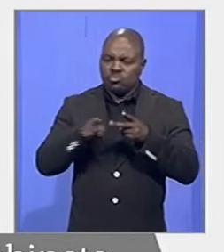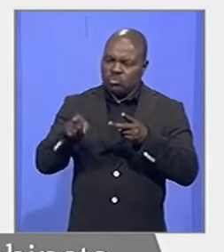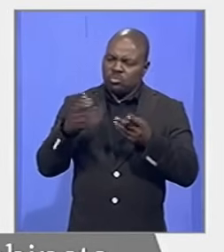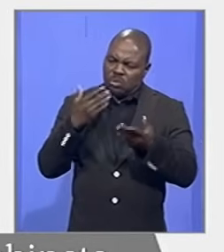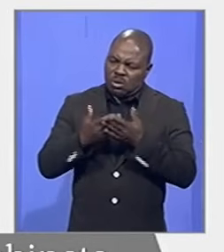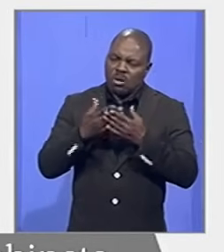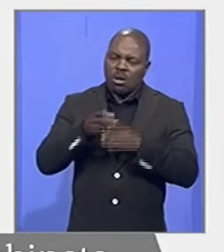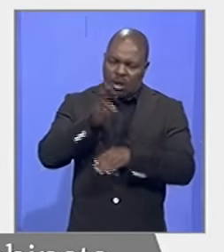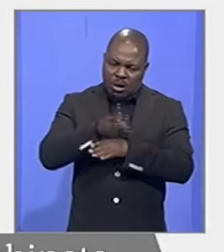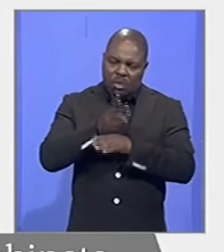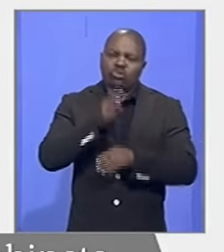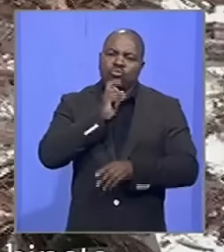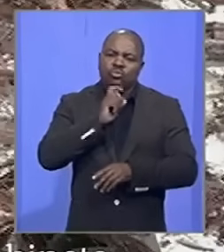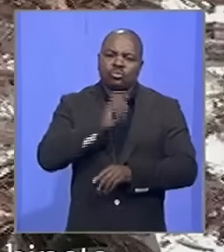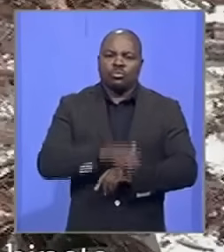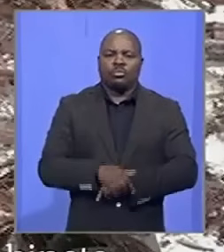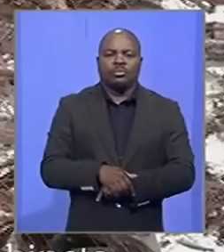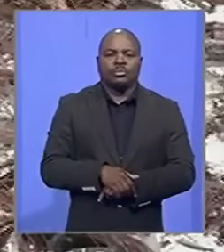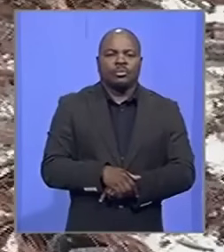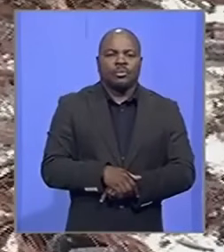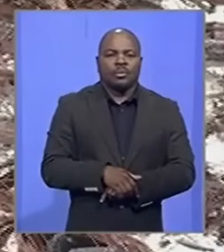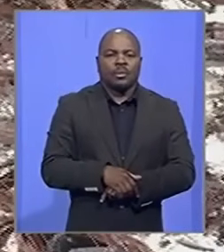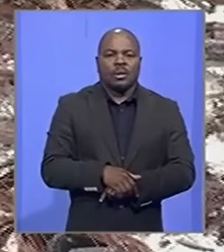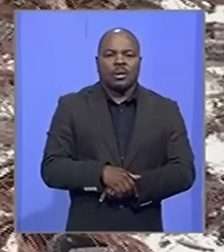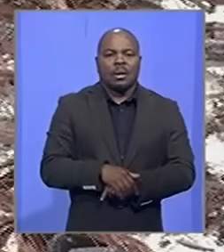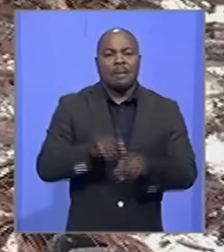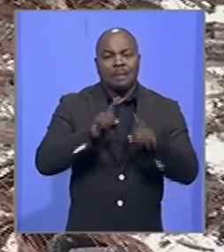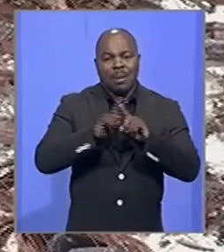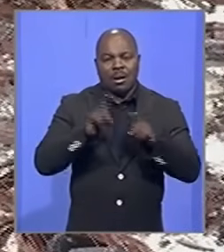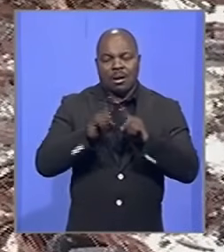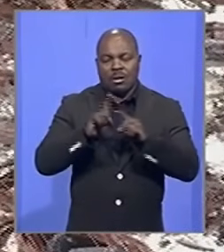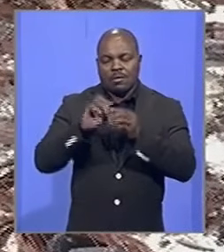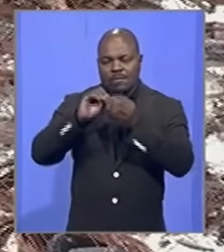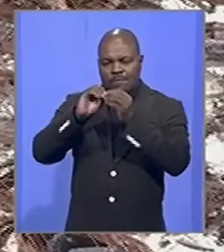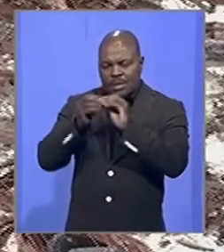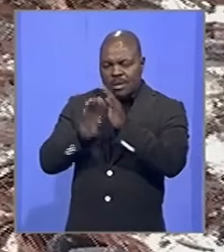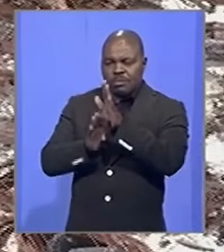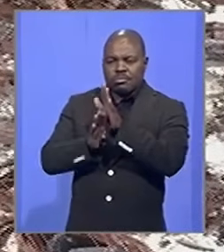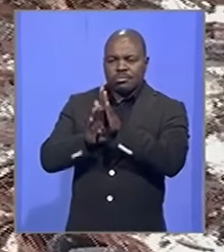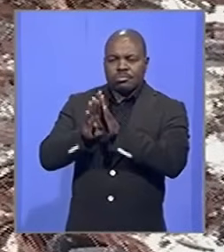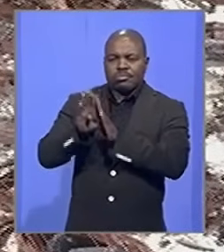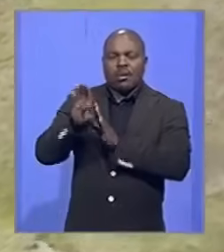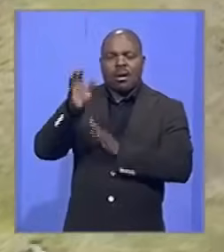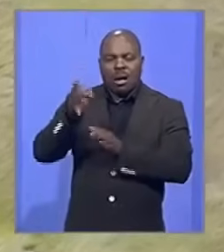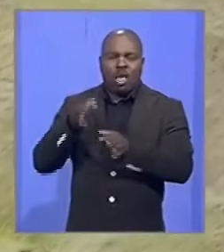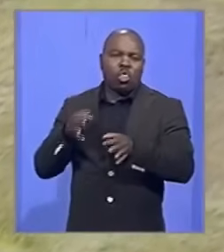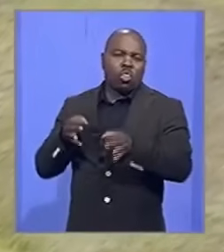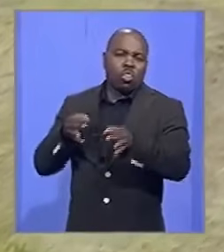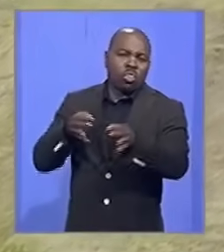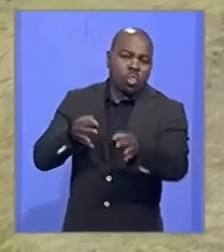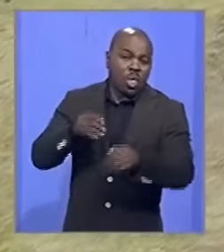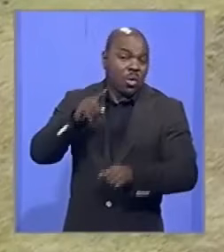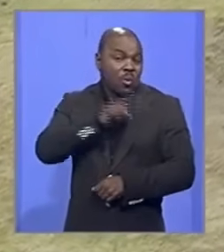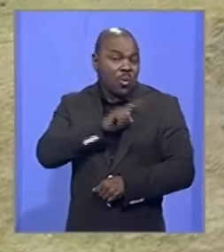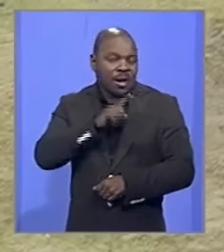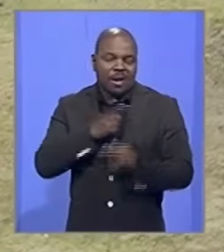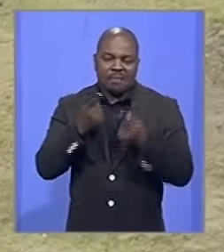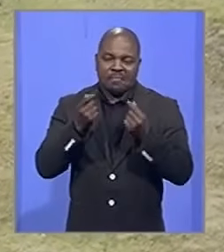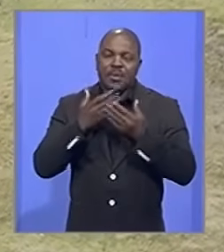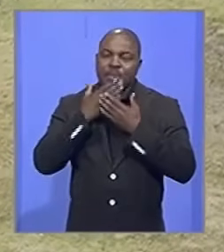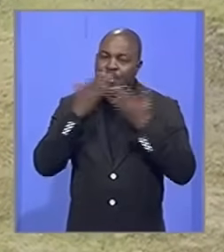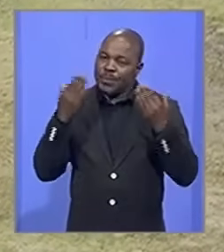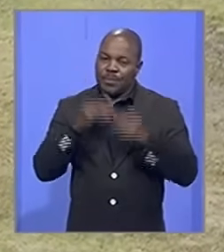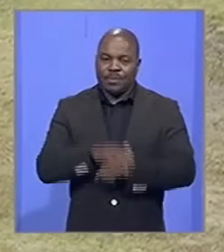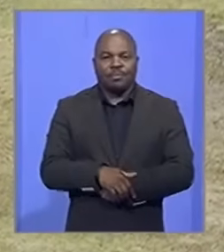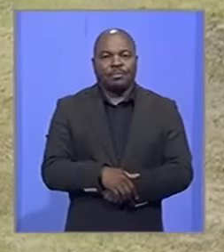go dirisiwa gape. Tiego mo go simololeng go tsosolosa lefelo leno e bakilwe ke tlhaelo ya